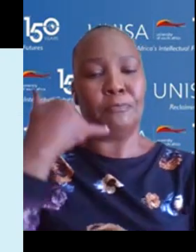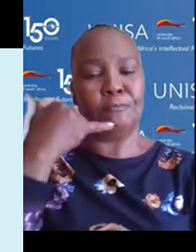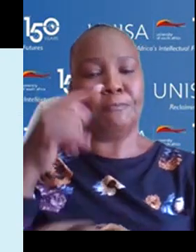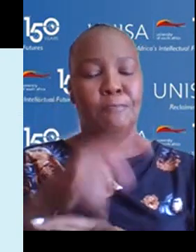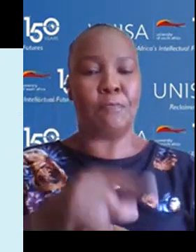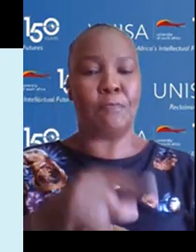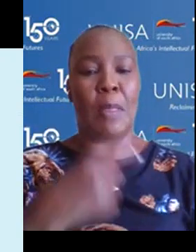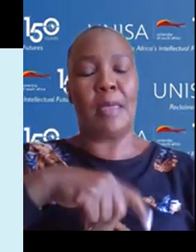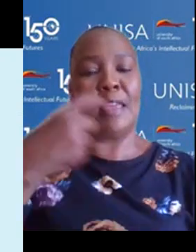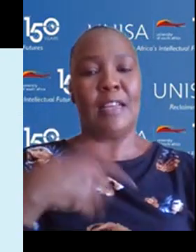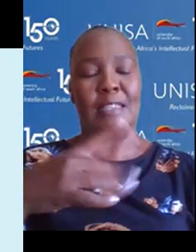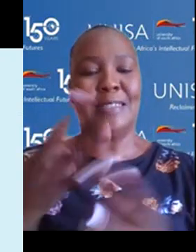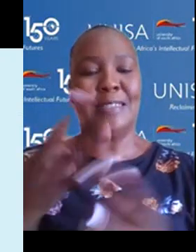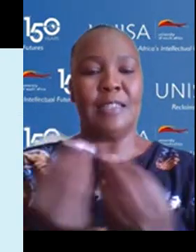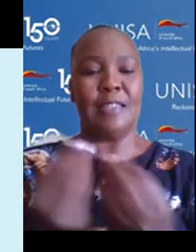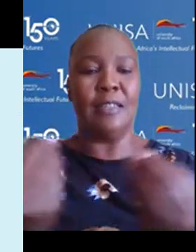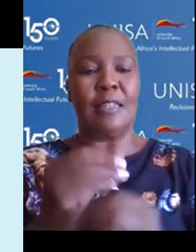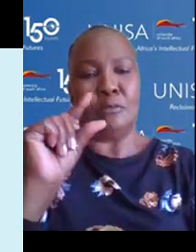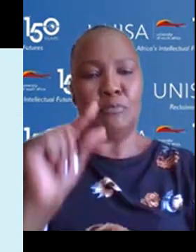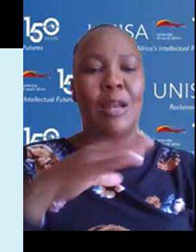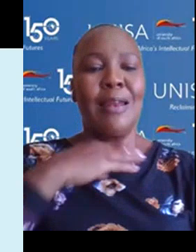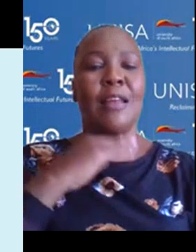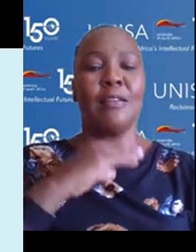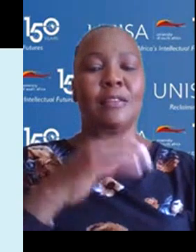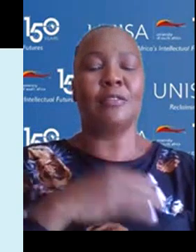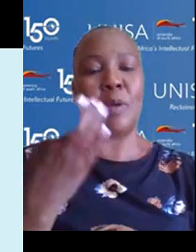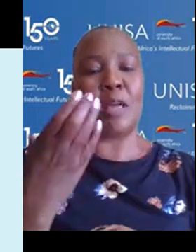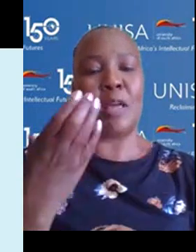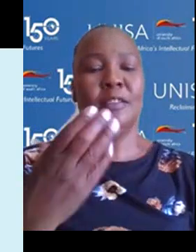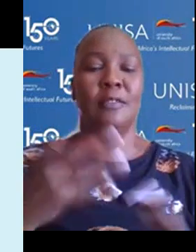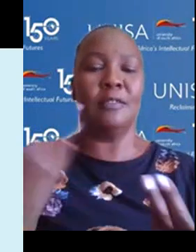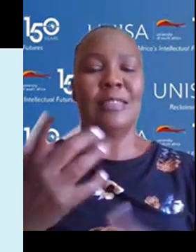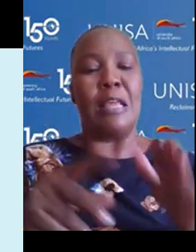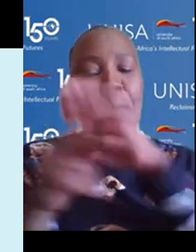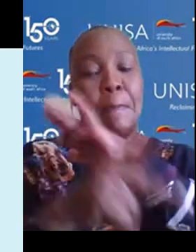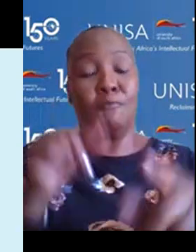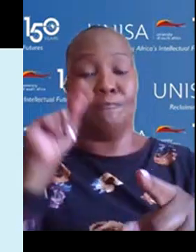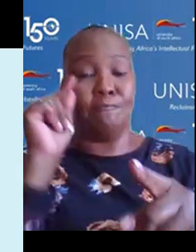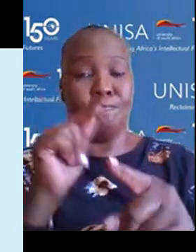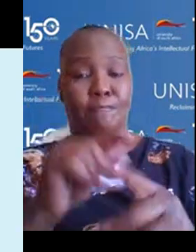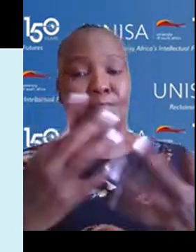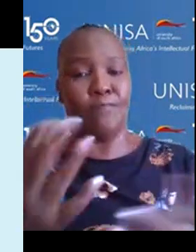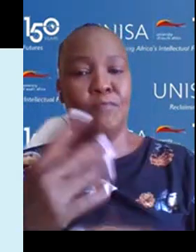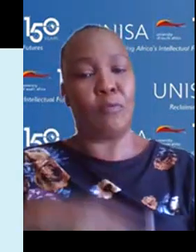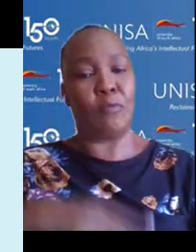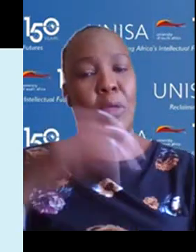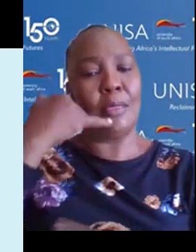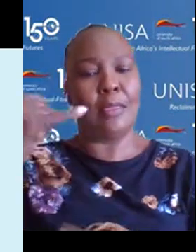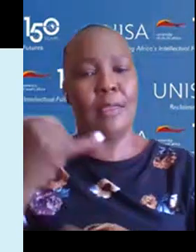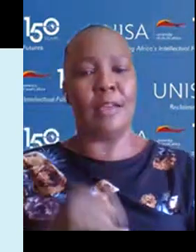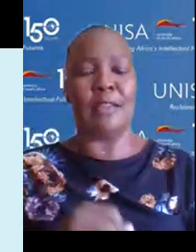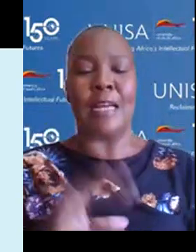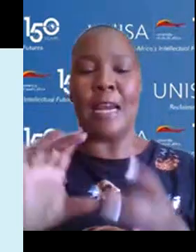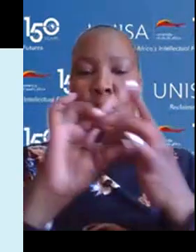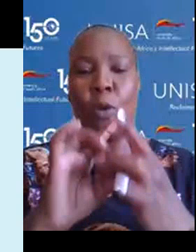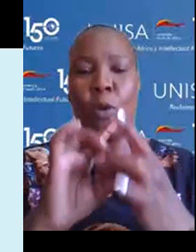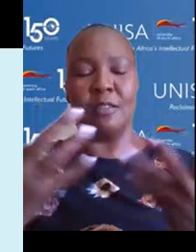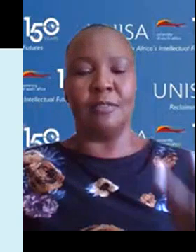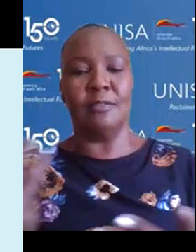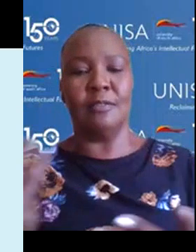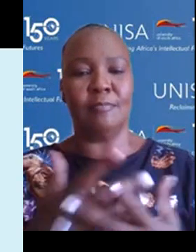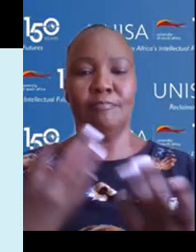personal computing device that is small enough to be handheld. The primary use of smartphones is to make phone calls using mobile networks, but they